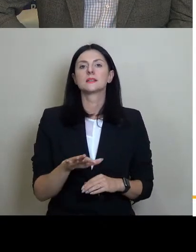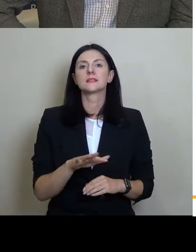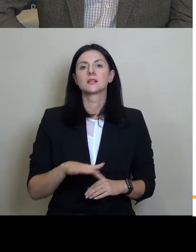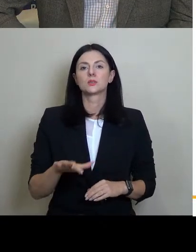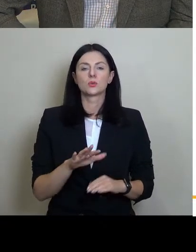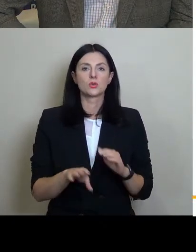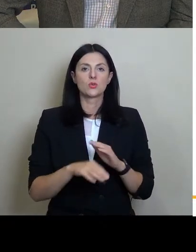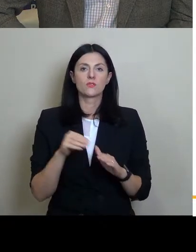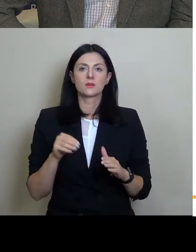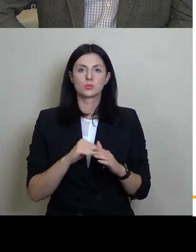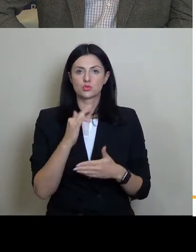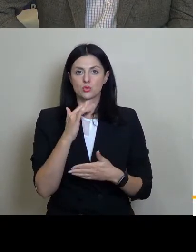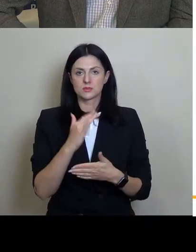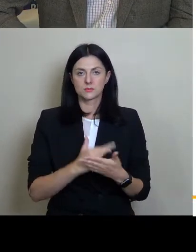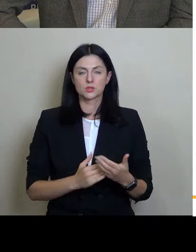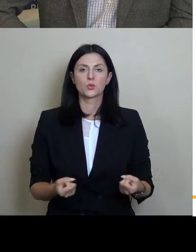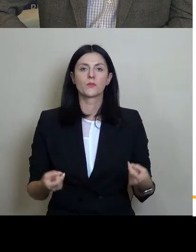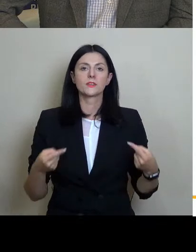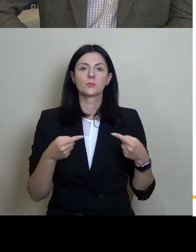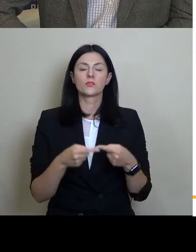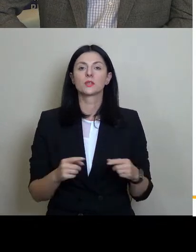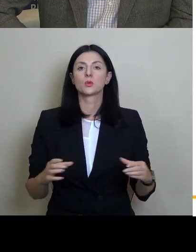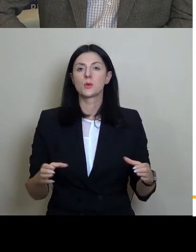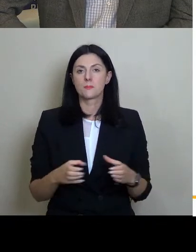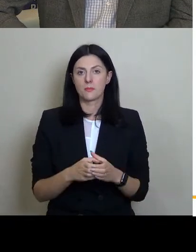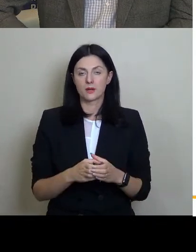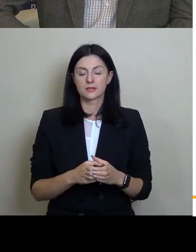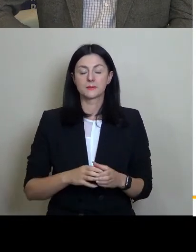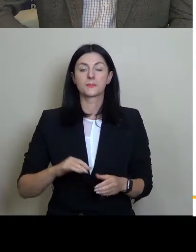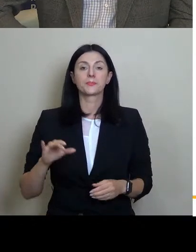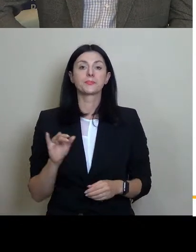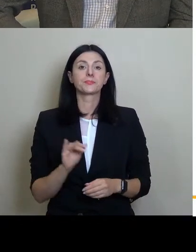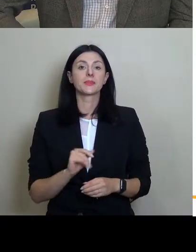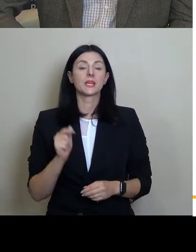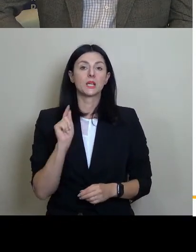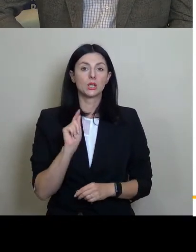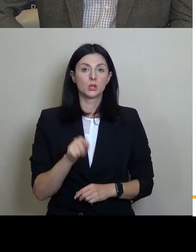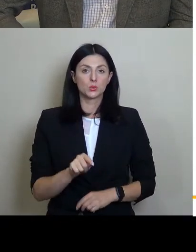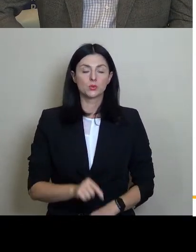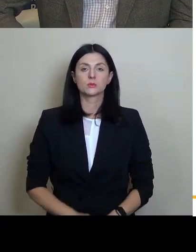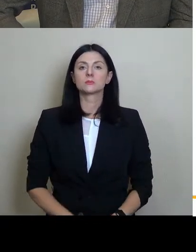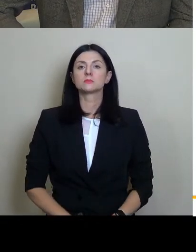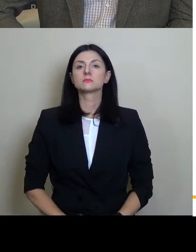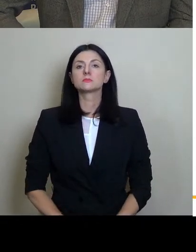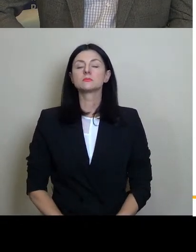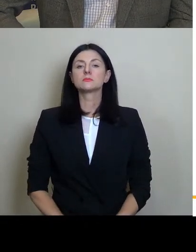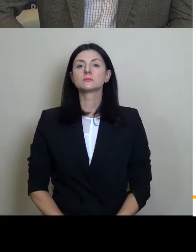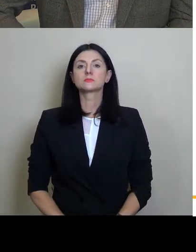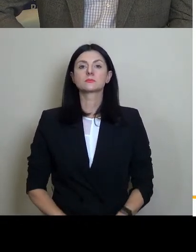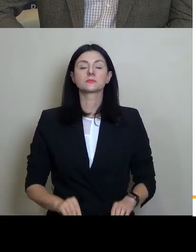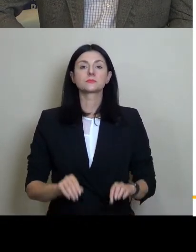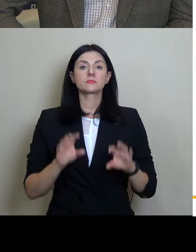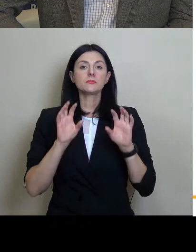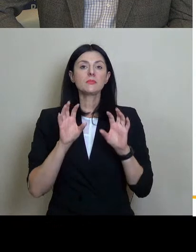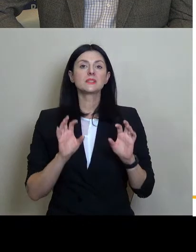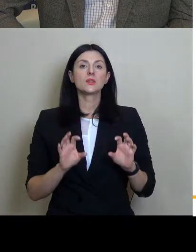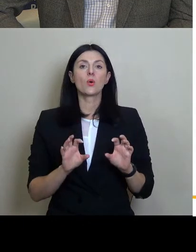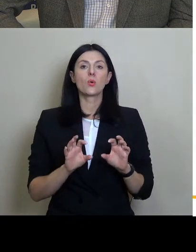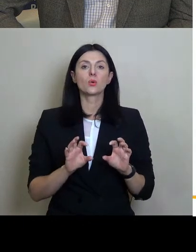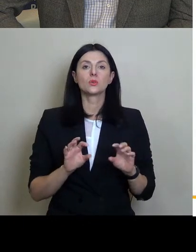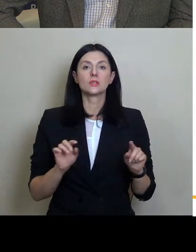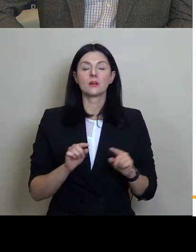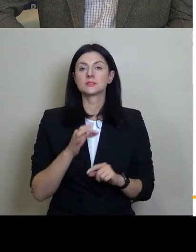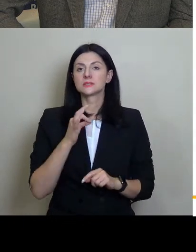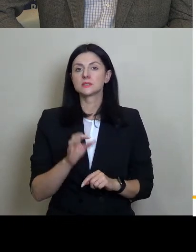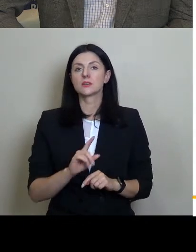inside the territorial electoral list of a respective party? And the lawmaker